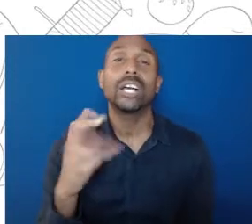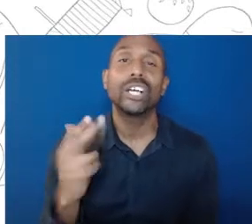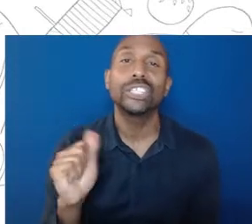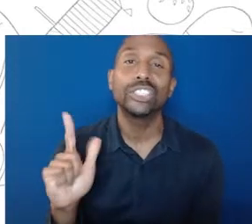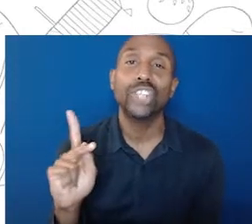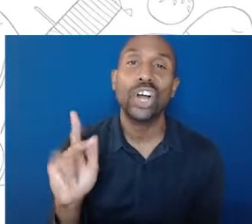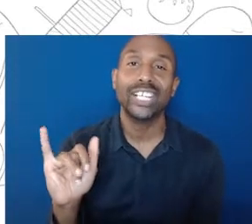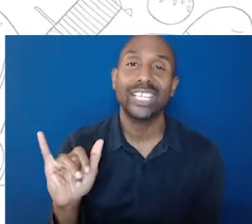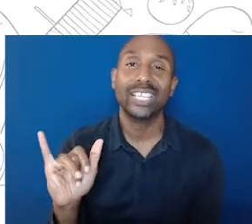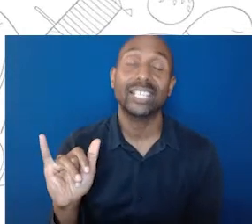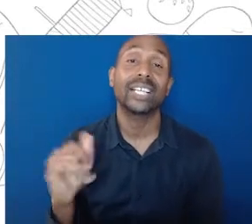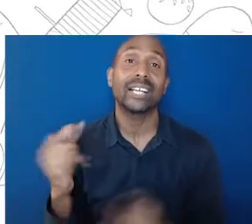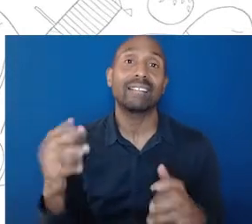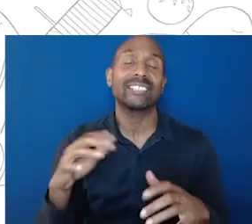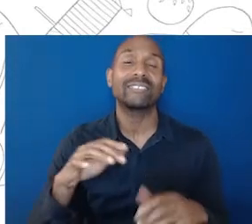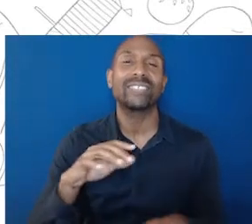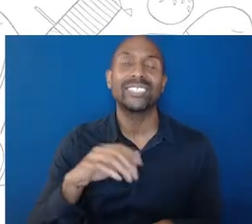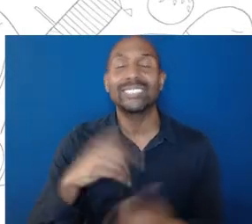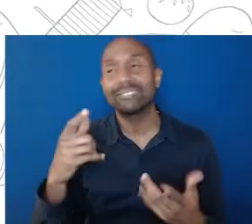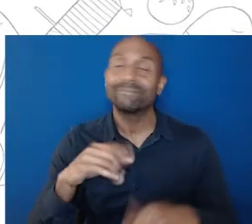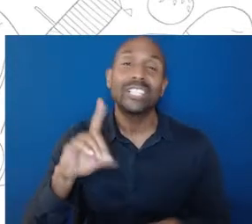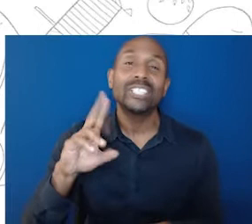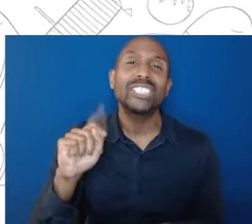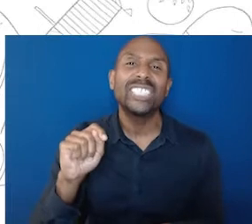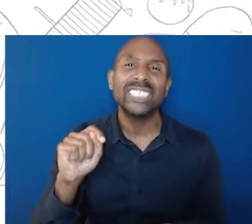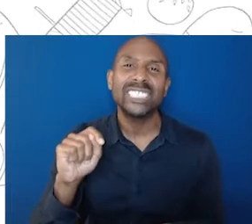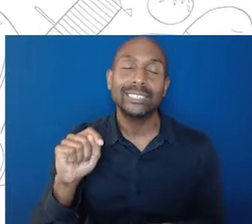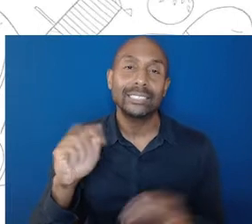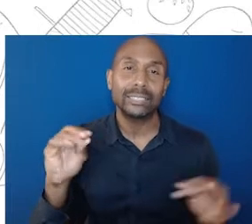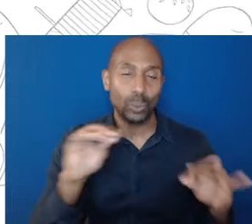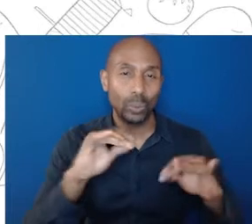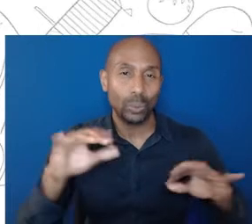Mm-hmm. And so you make an impression